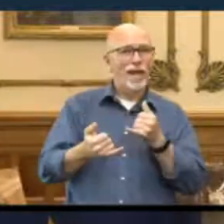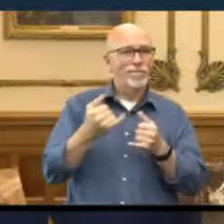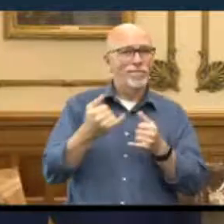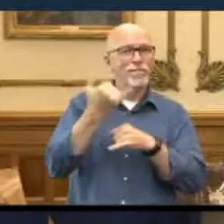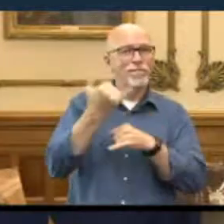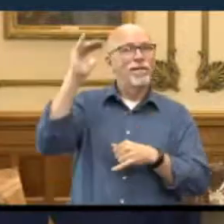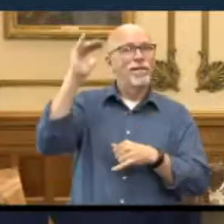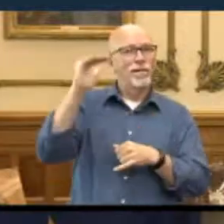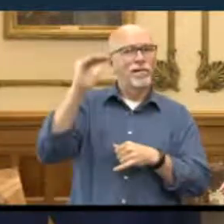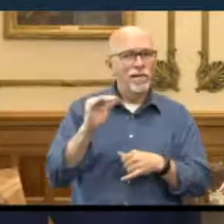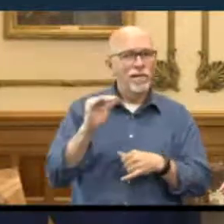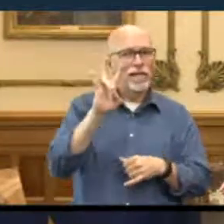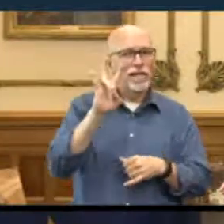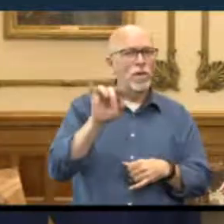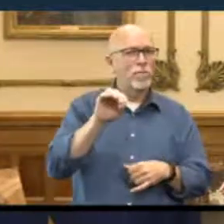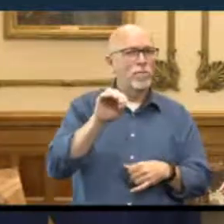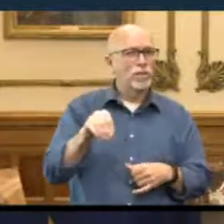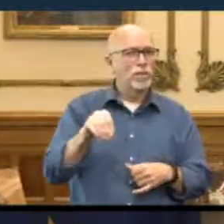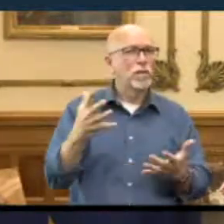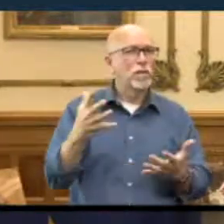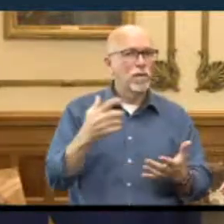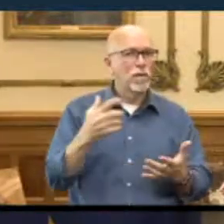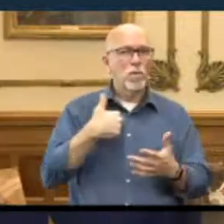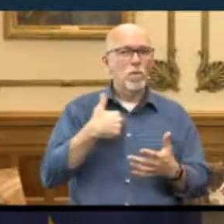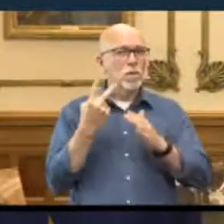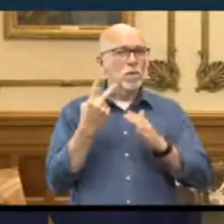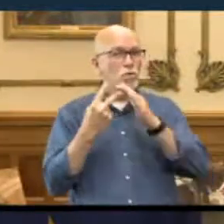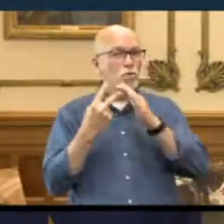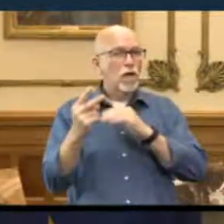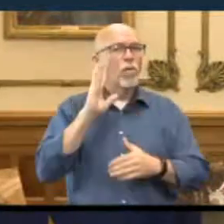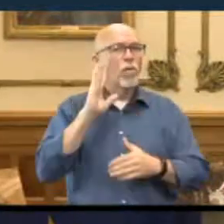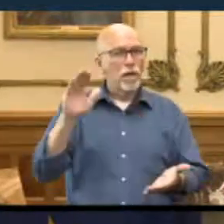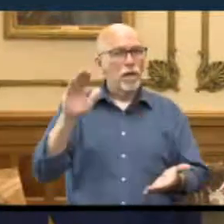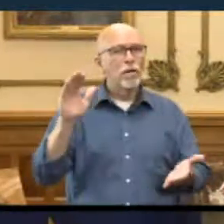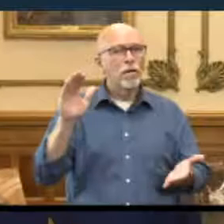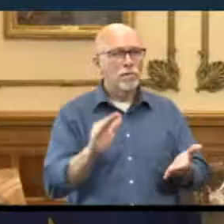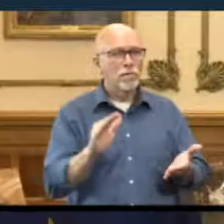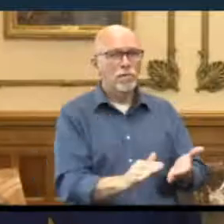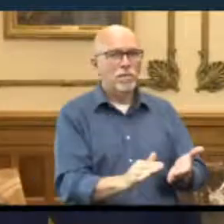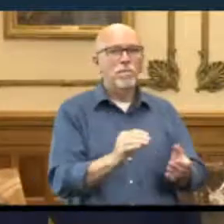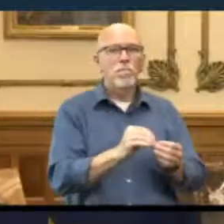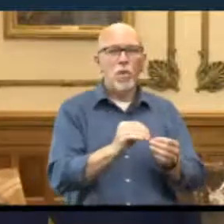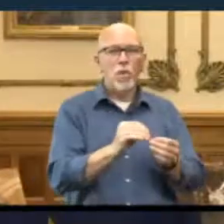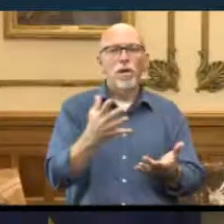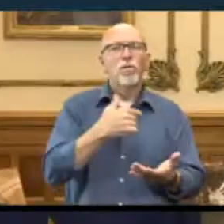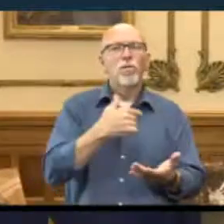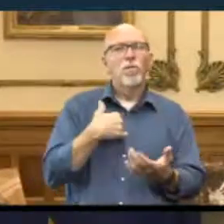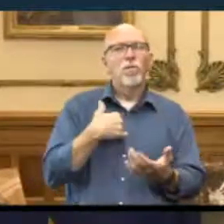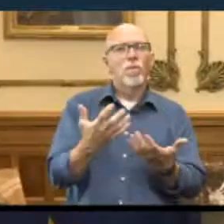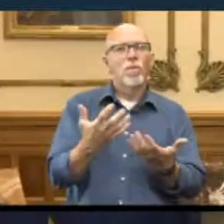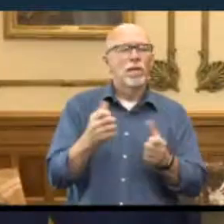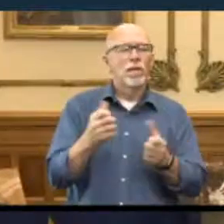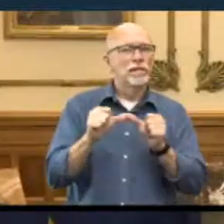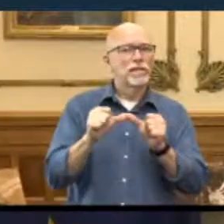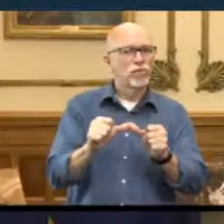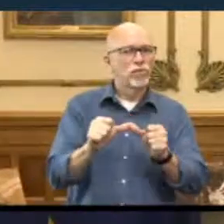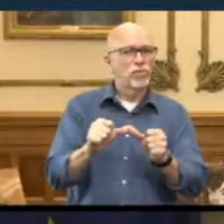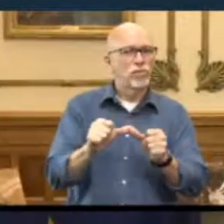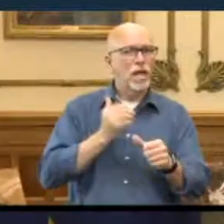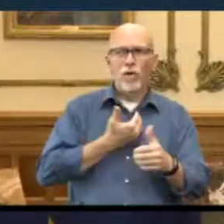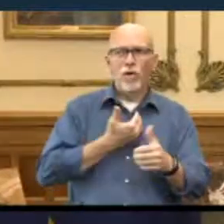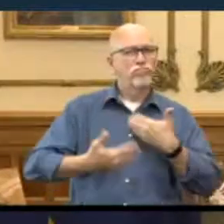at 7.8, and we project that it will continue Yeah. to tick down. So we want to I think so. continue this